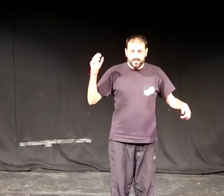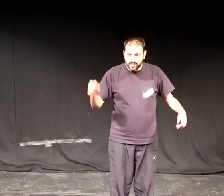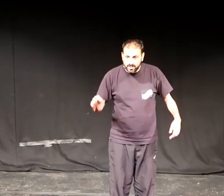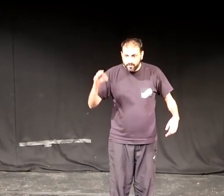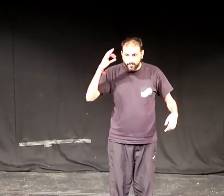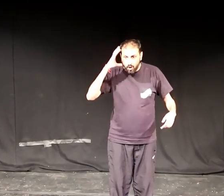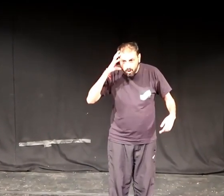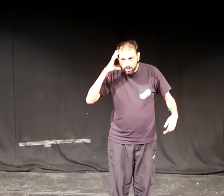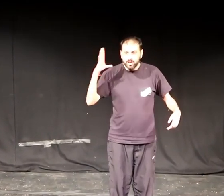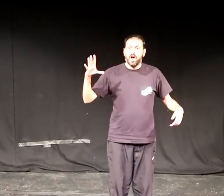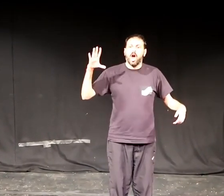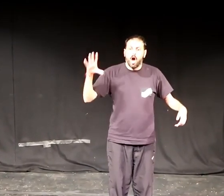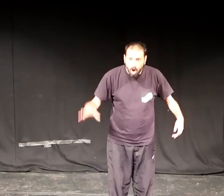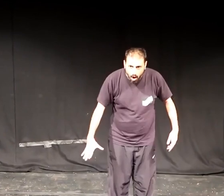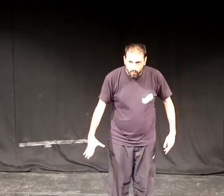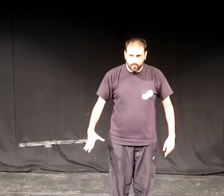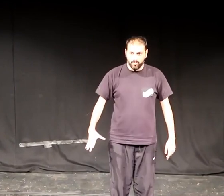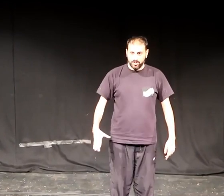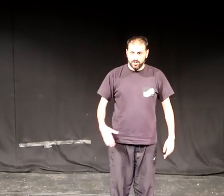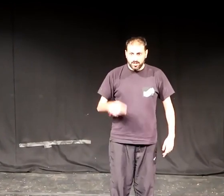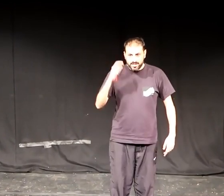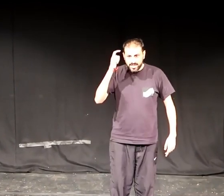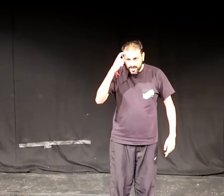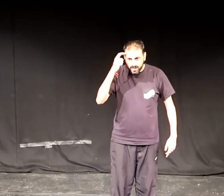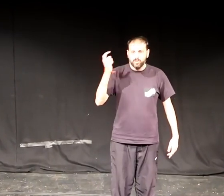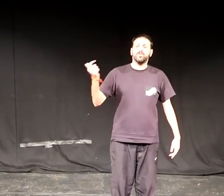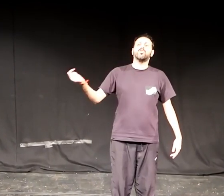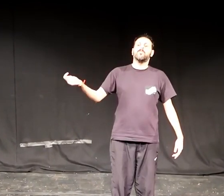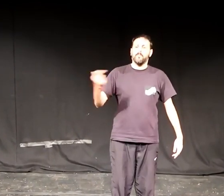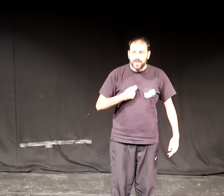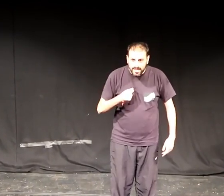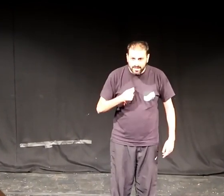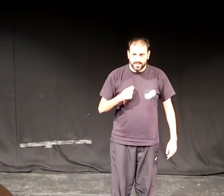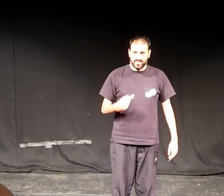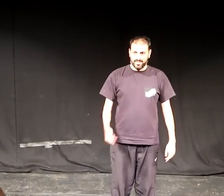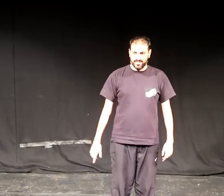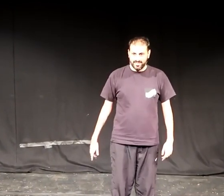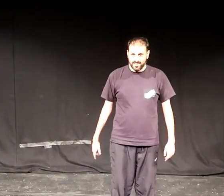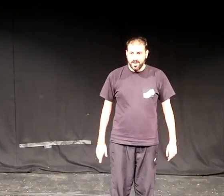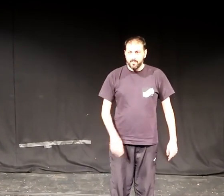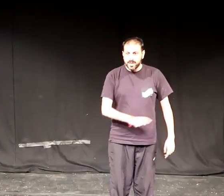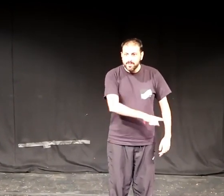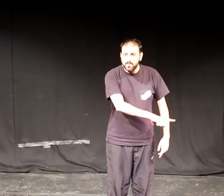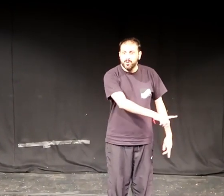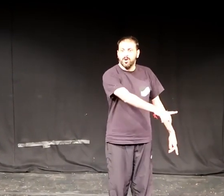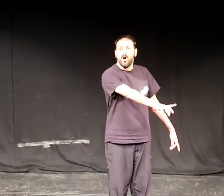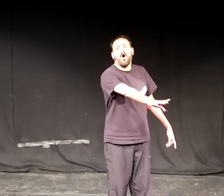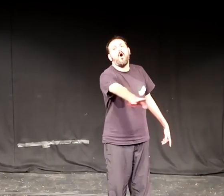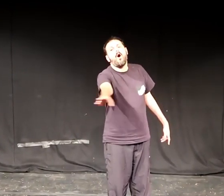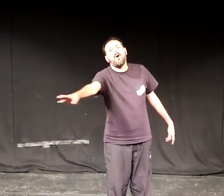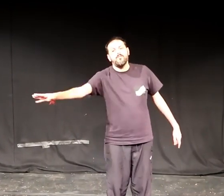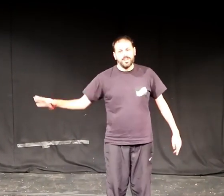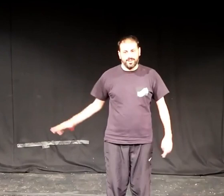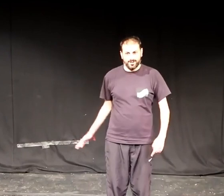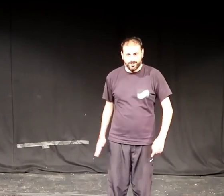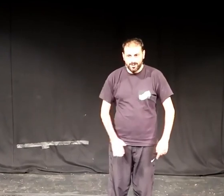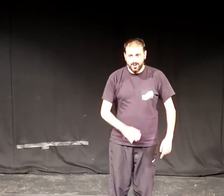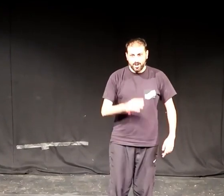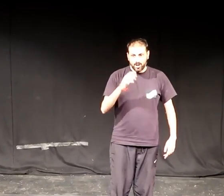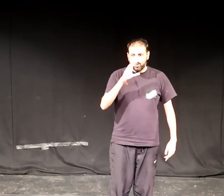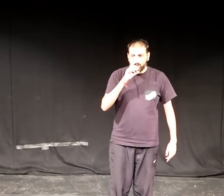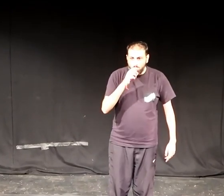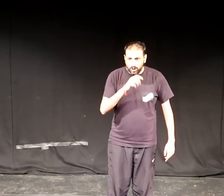Turn fun off. Listen to me. People